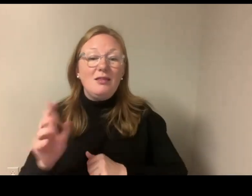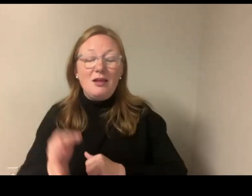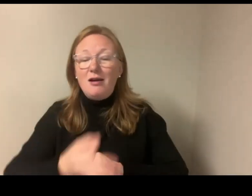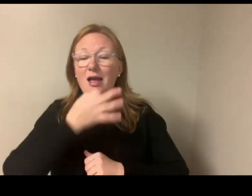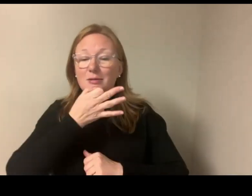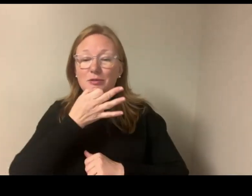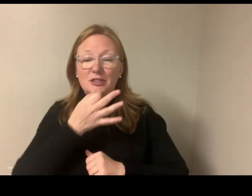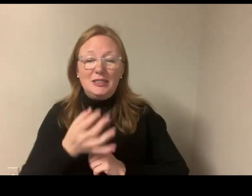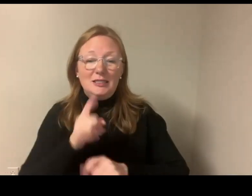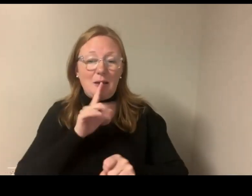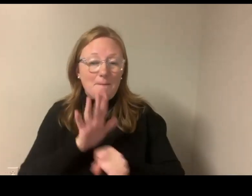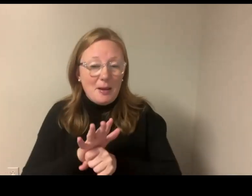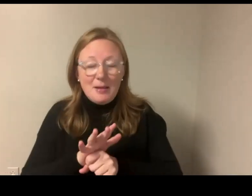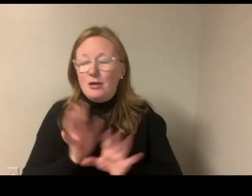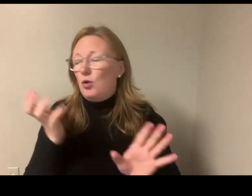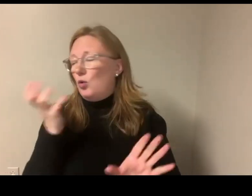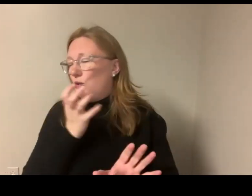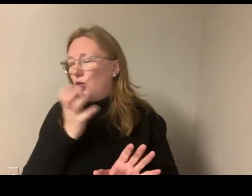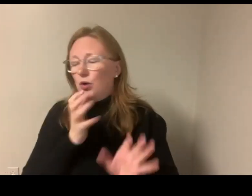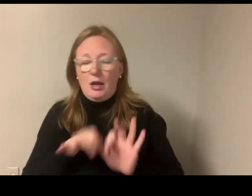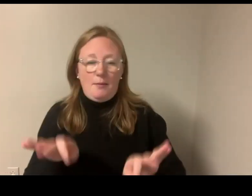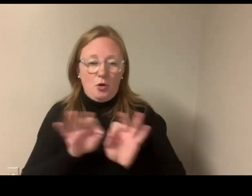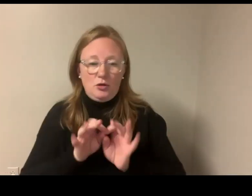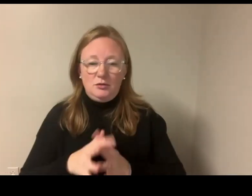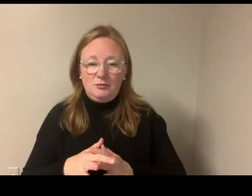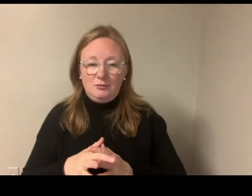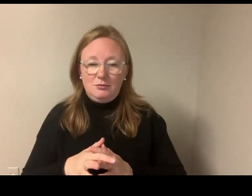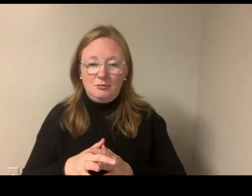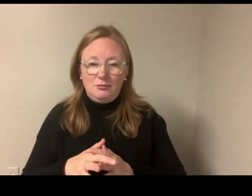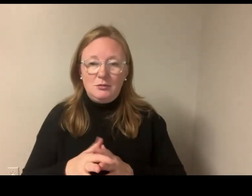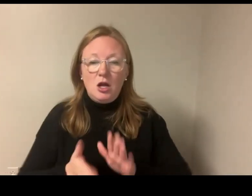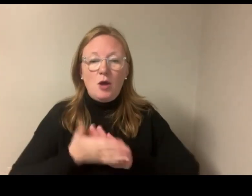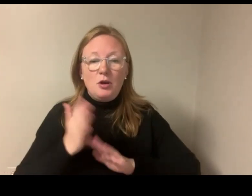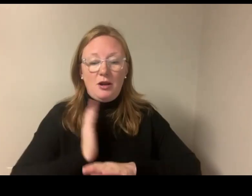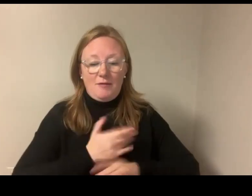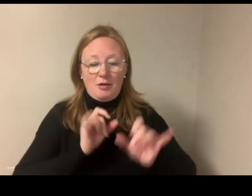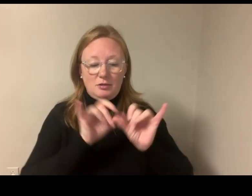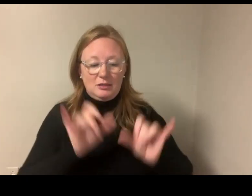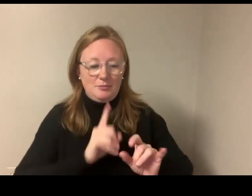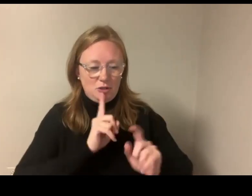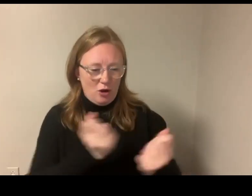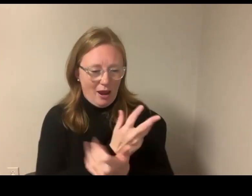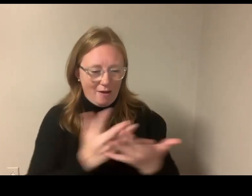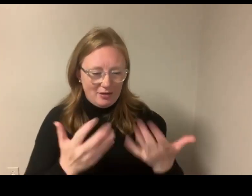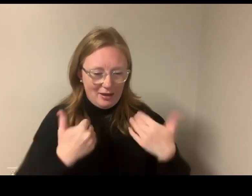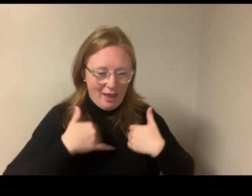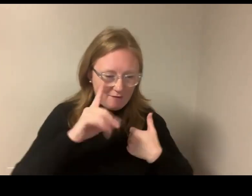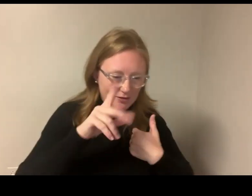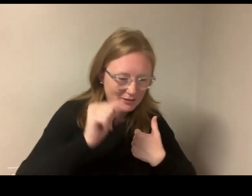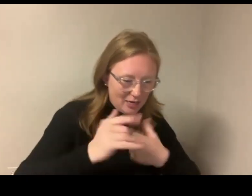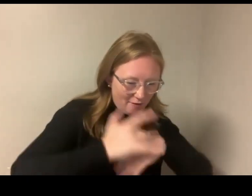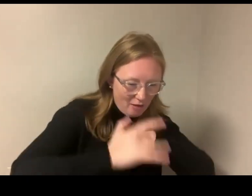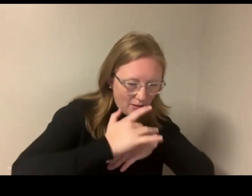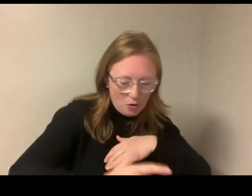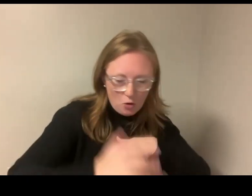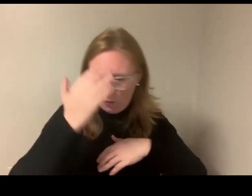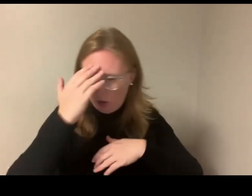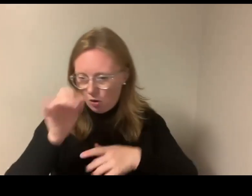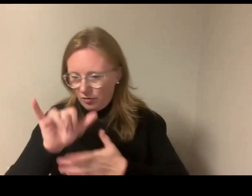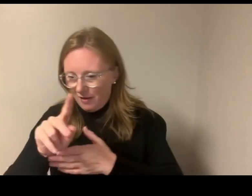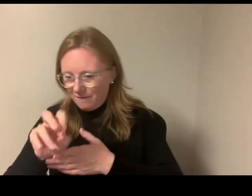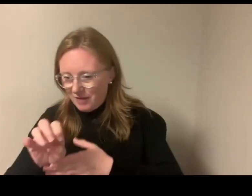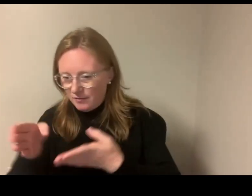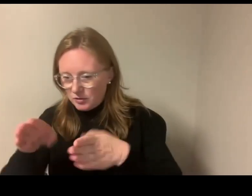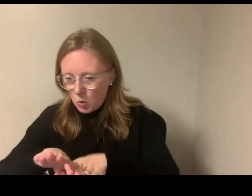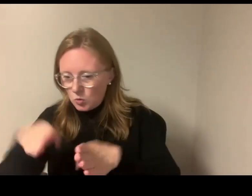essential, and it's the operation of our system and making sure that we have the data, whether we know the valve is closed or